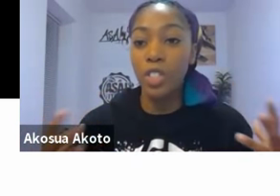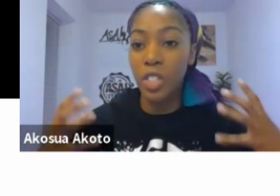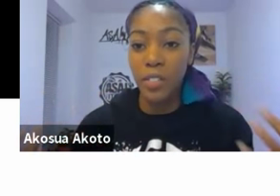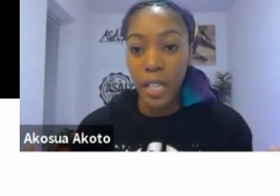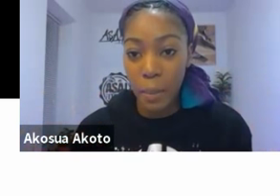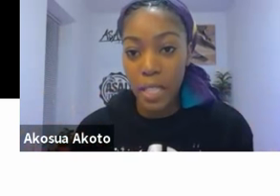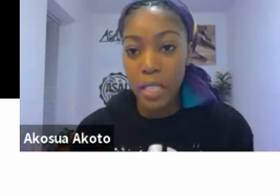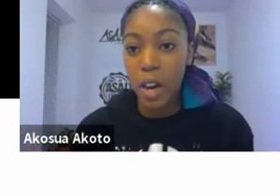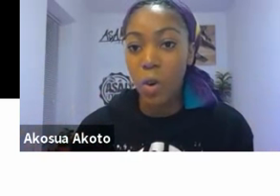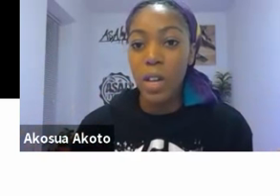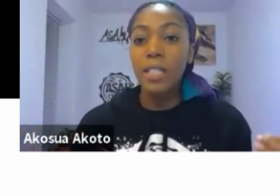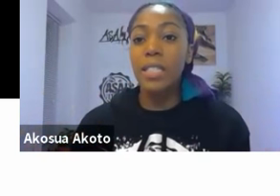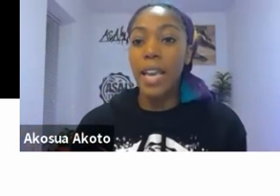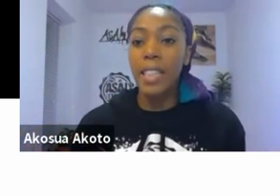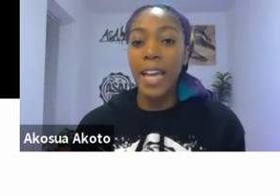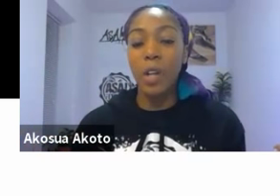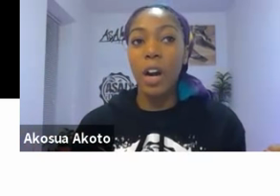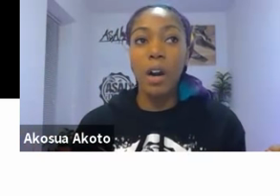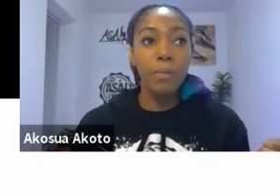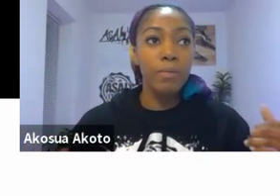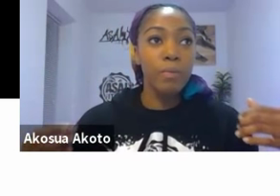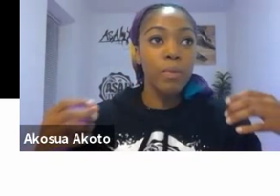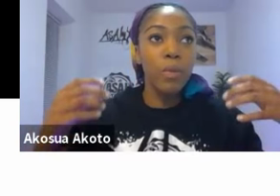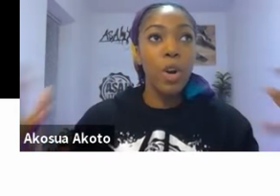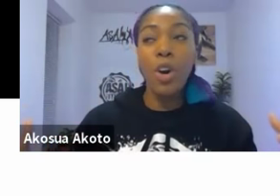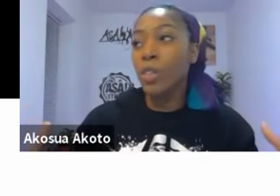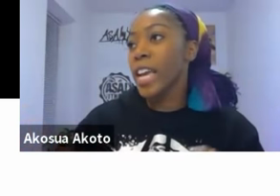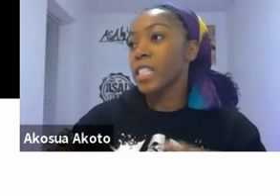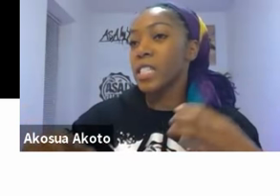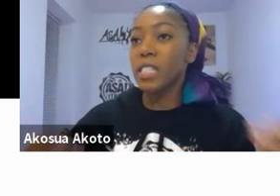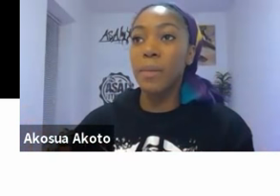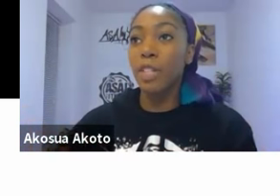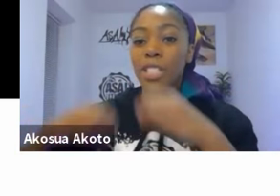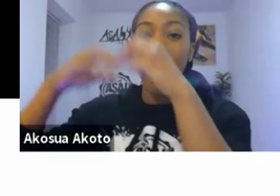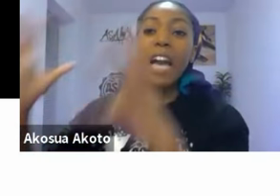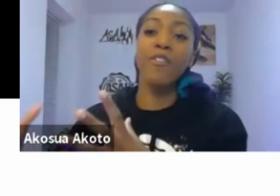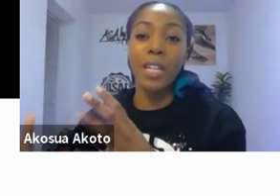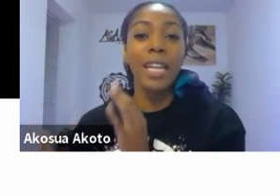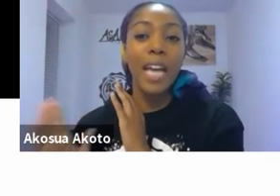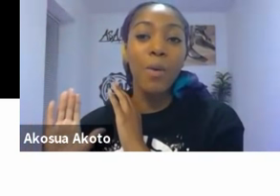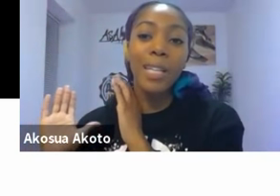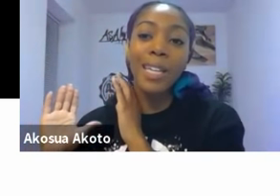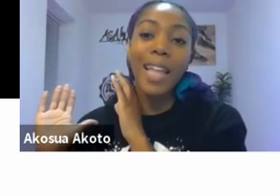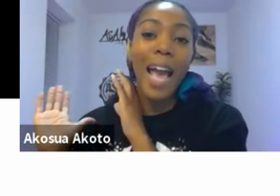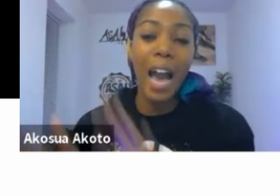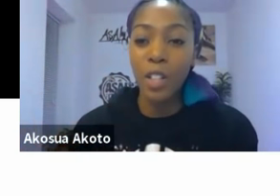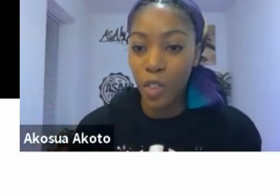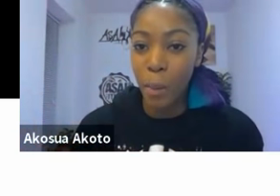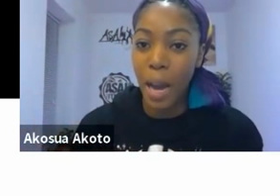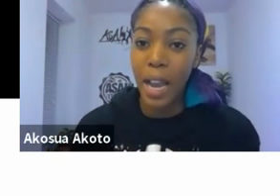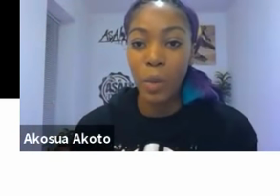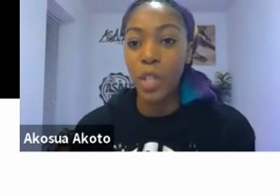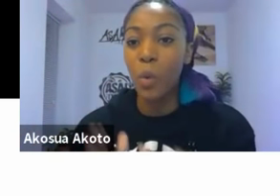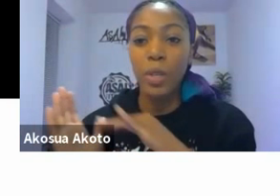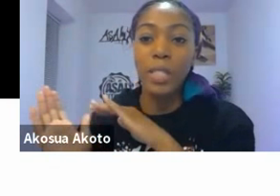own culture development. So to say that go-go dance is similar to African dance, I want to get that out of